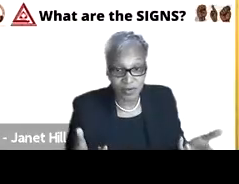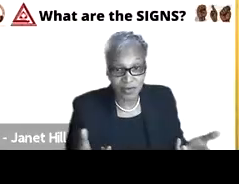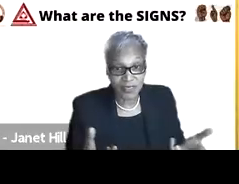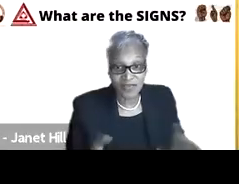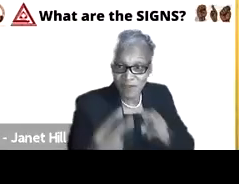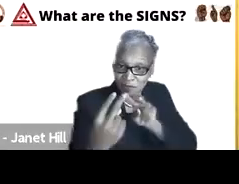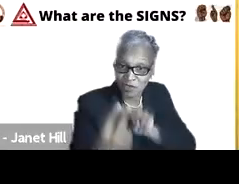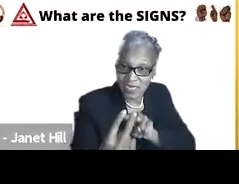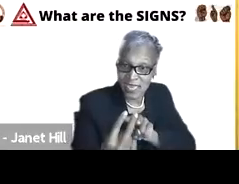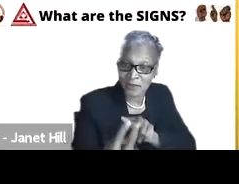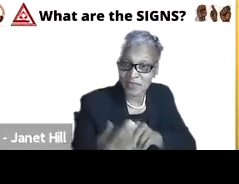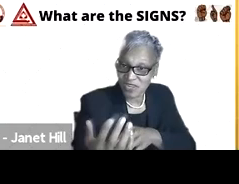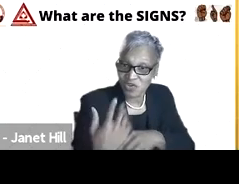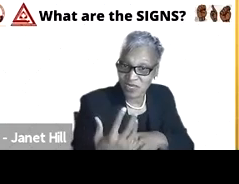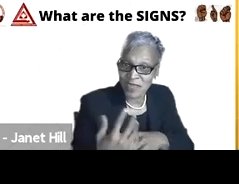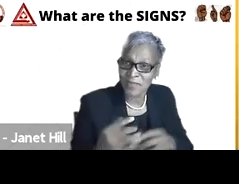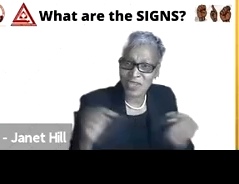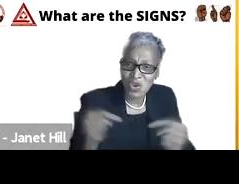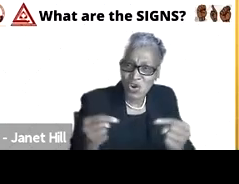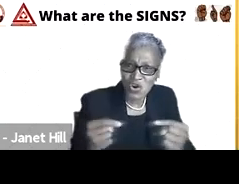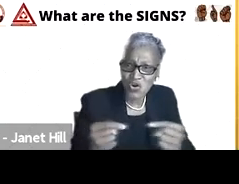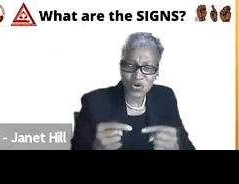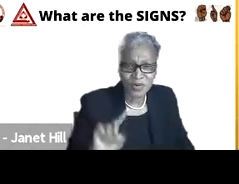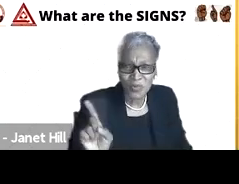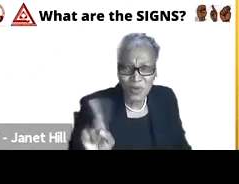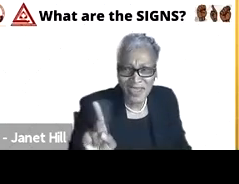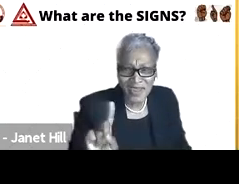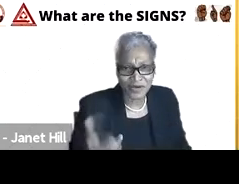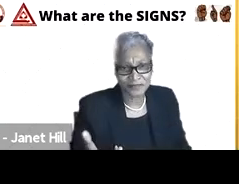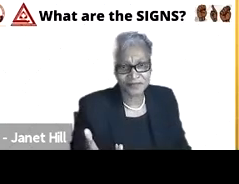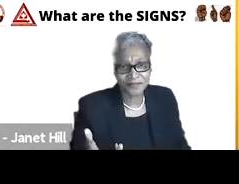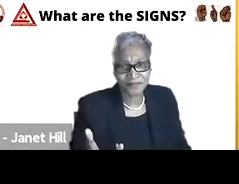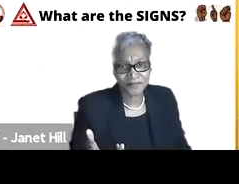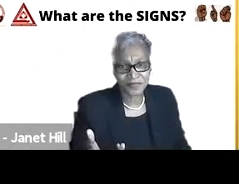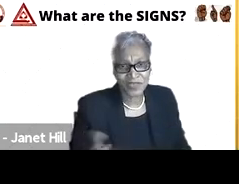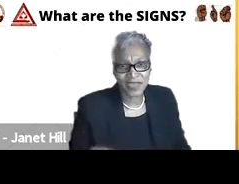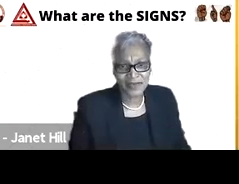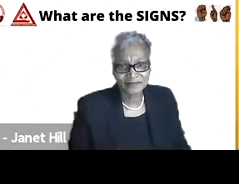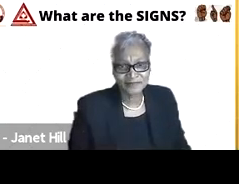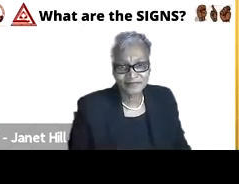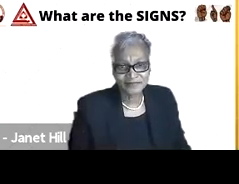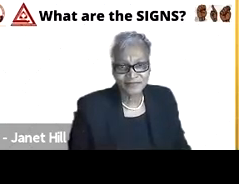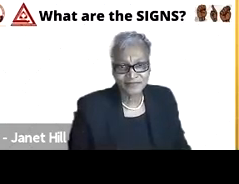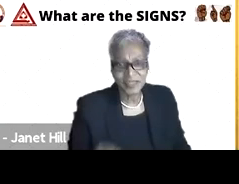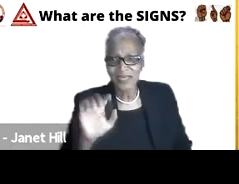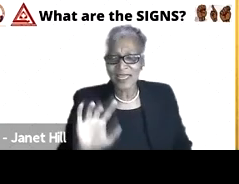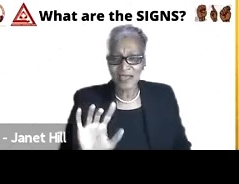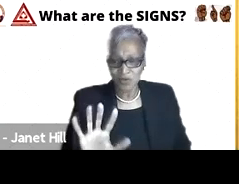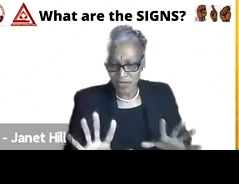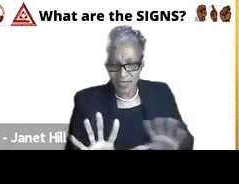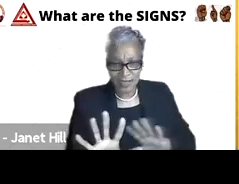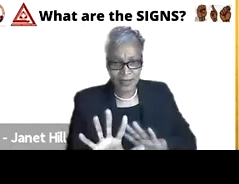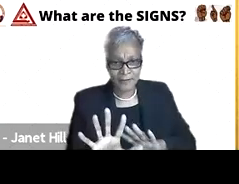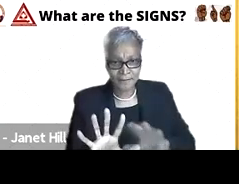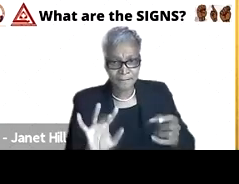hurt. If I'm looking at them and they're looking at me, hurt. Where? Okay.